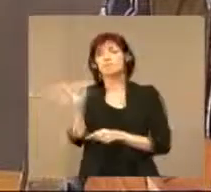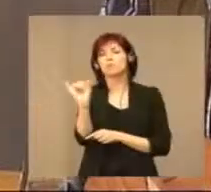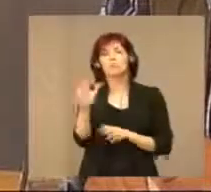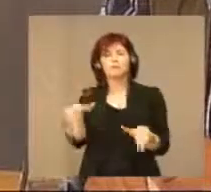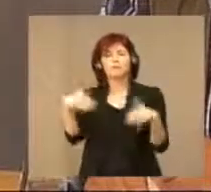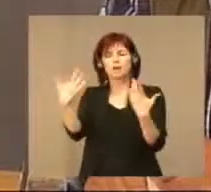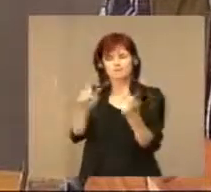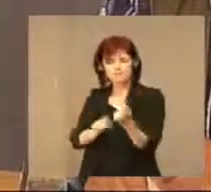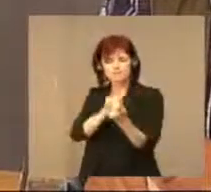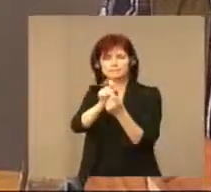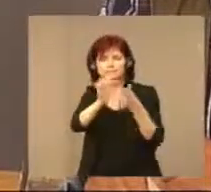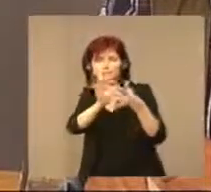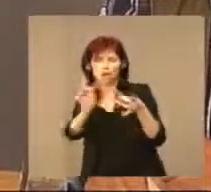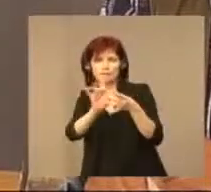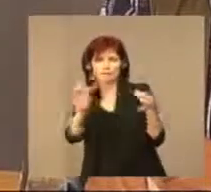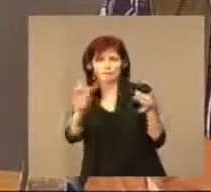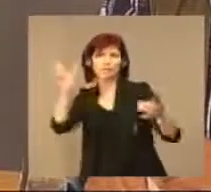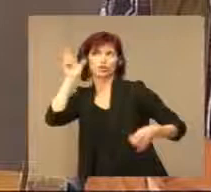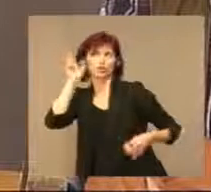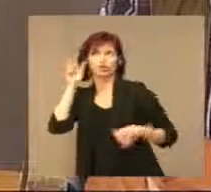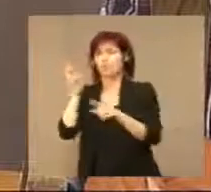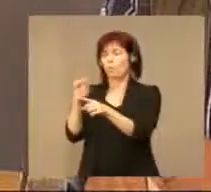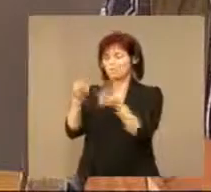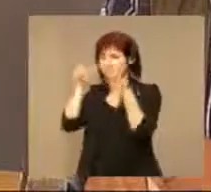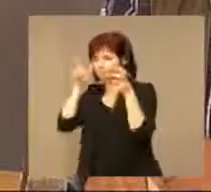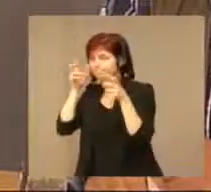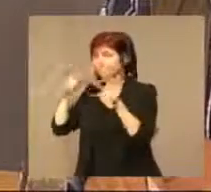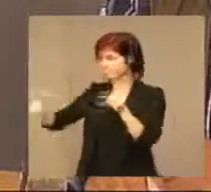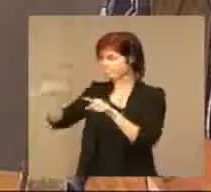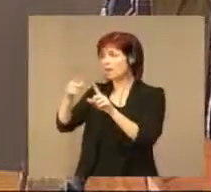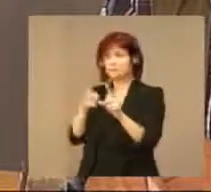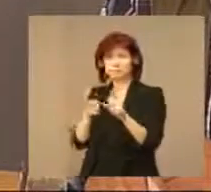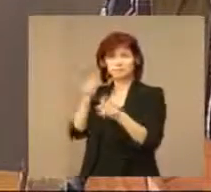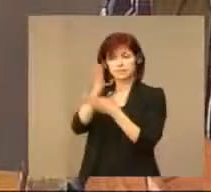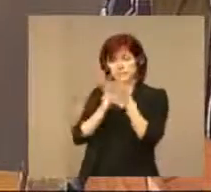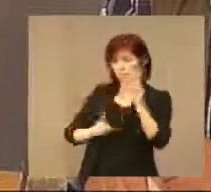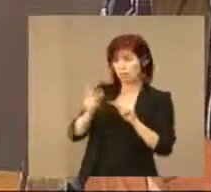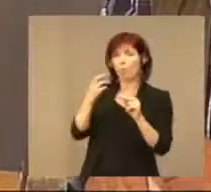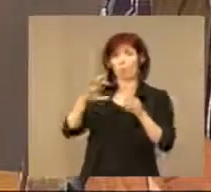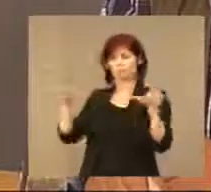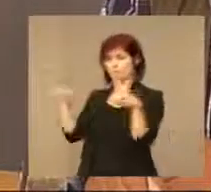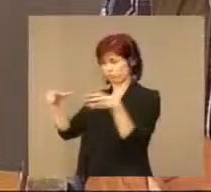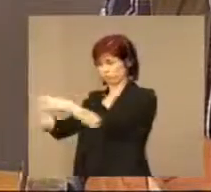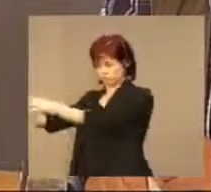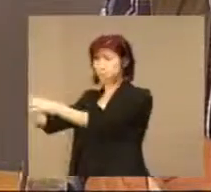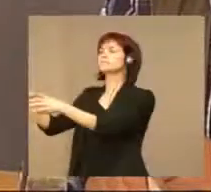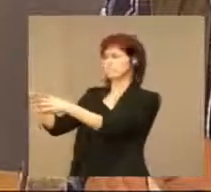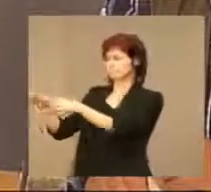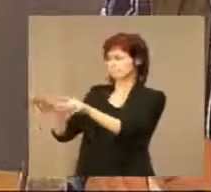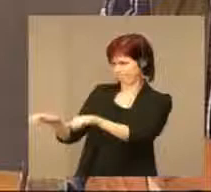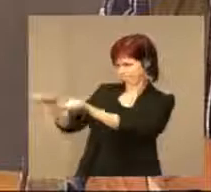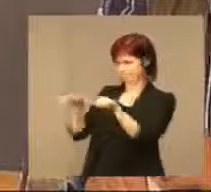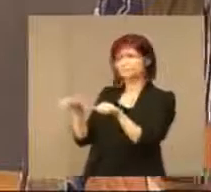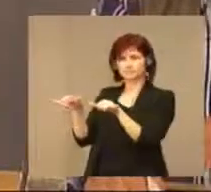specific comments that we're receiving on an individual or collective basis regarding accessibility issues